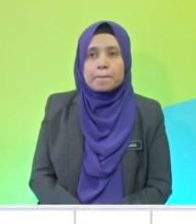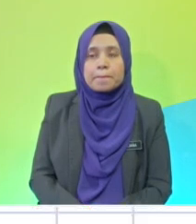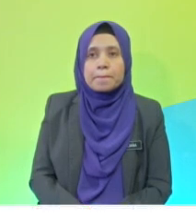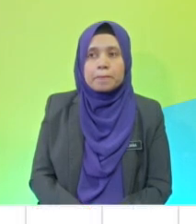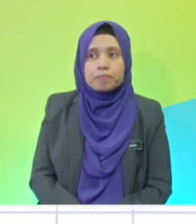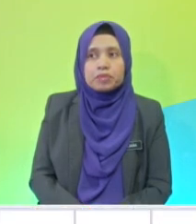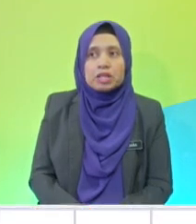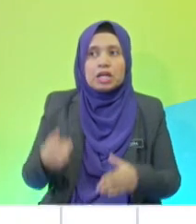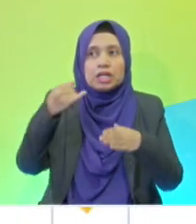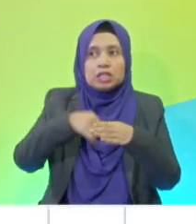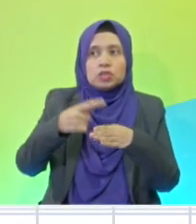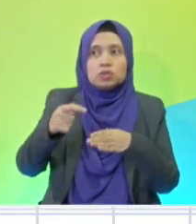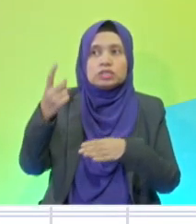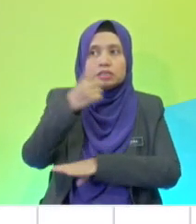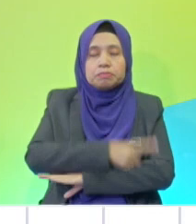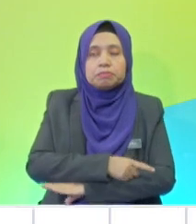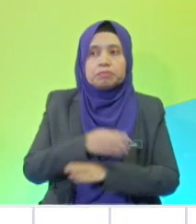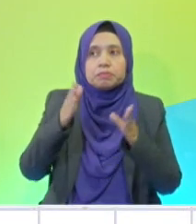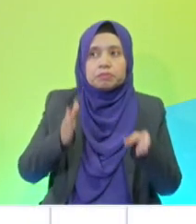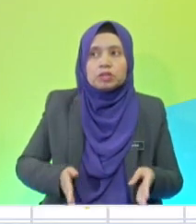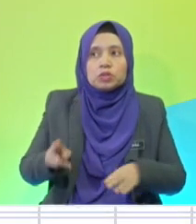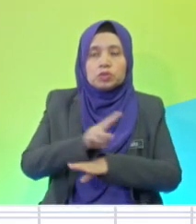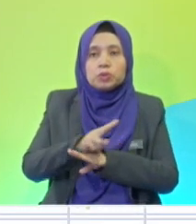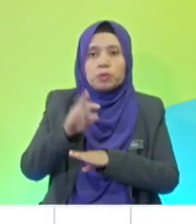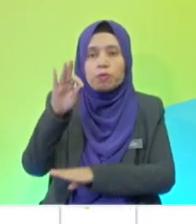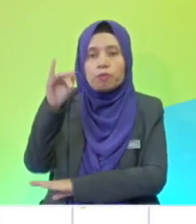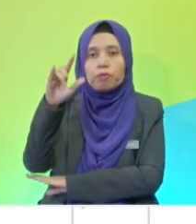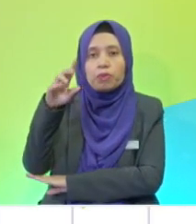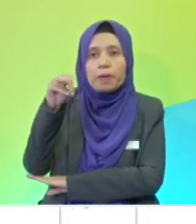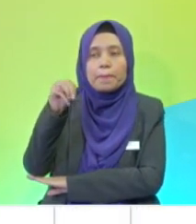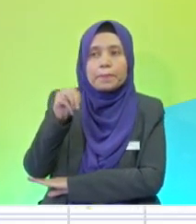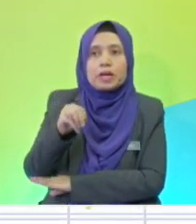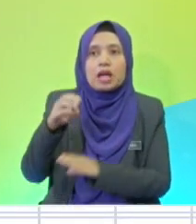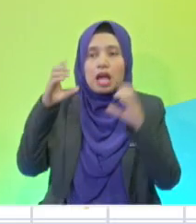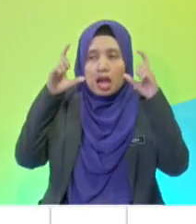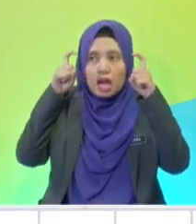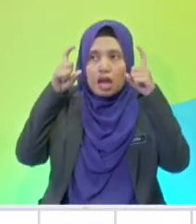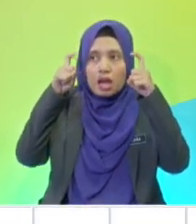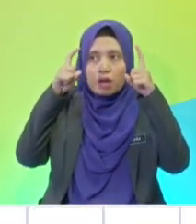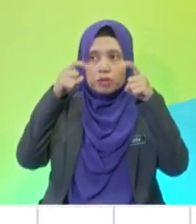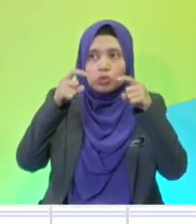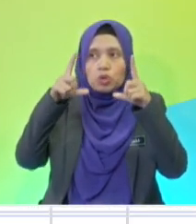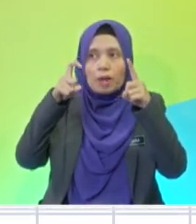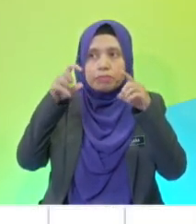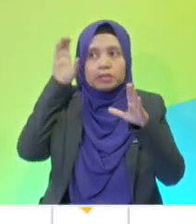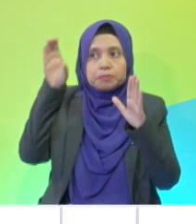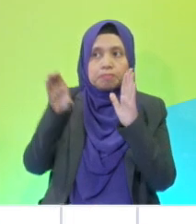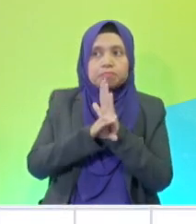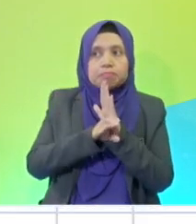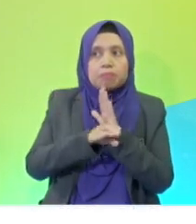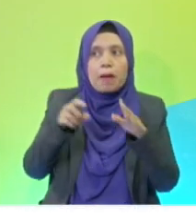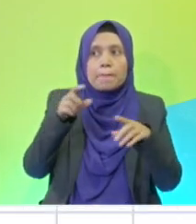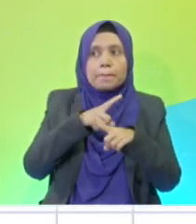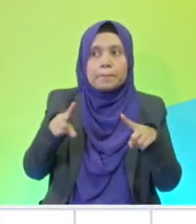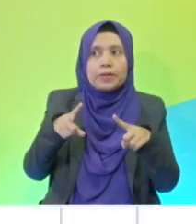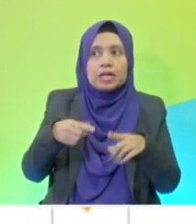In those days, people used a film camera to capture photos, but they had to develop the photos